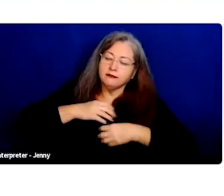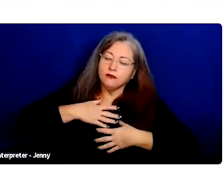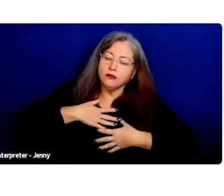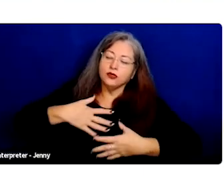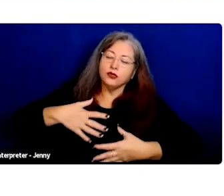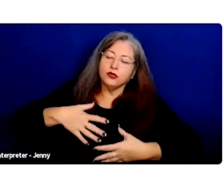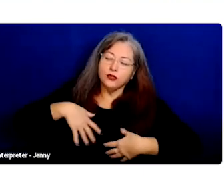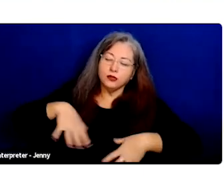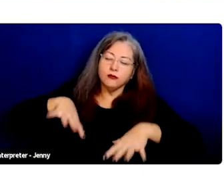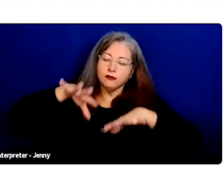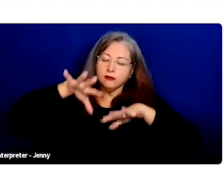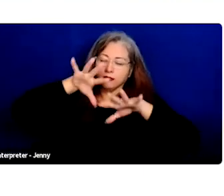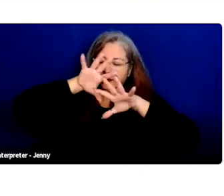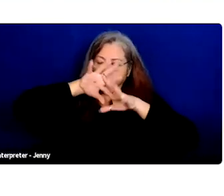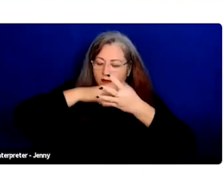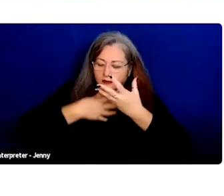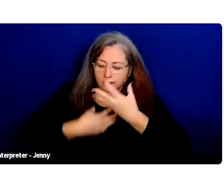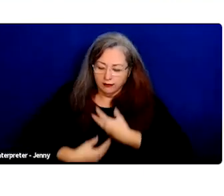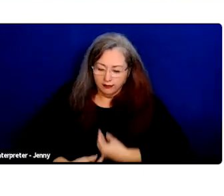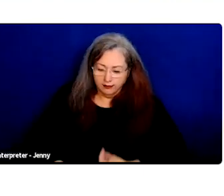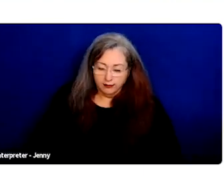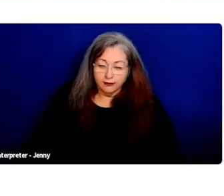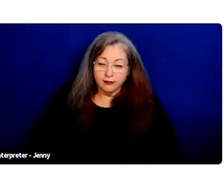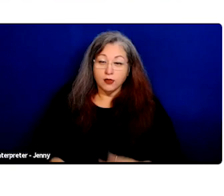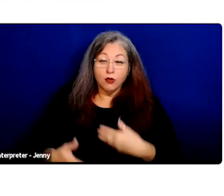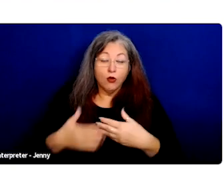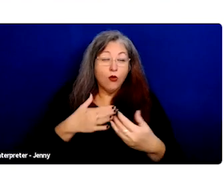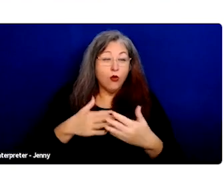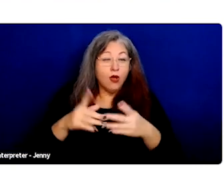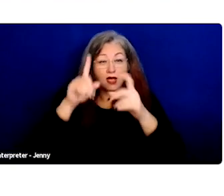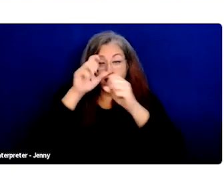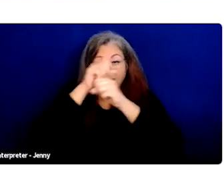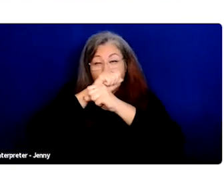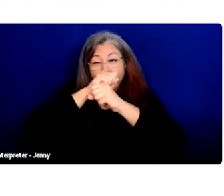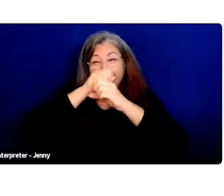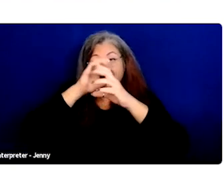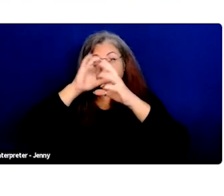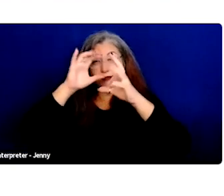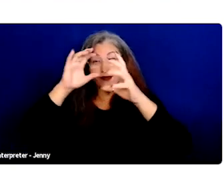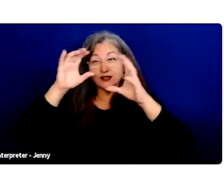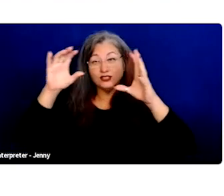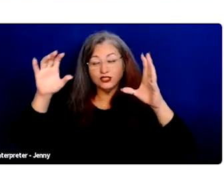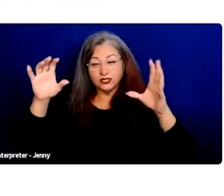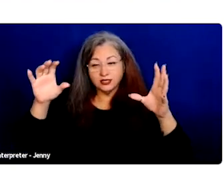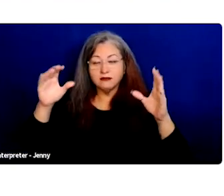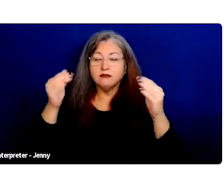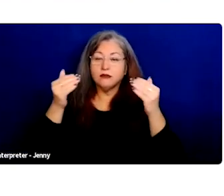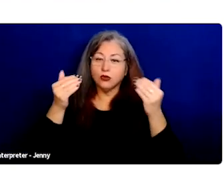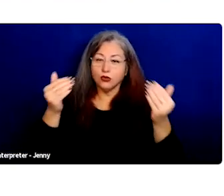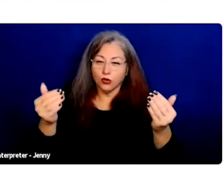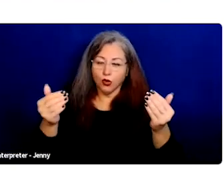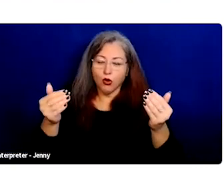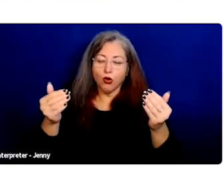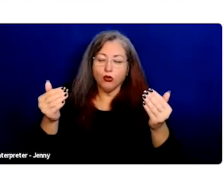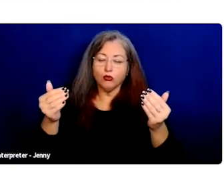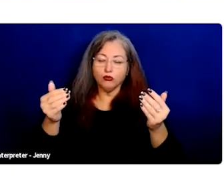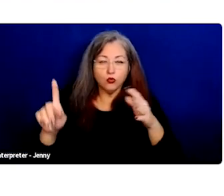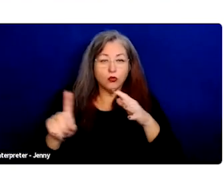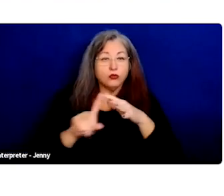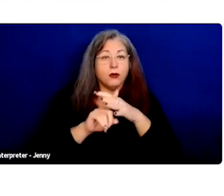And just allow whatever images to come in your mind's eye, just come and go.